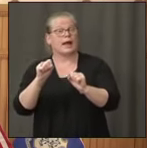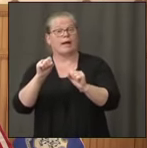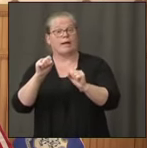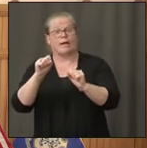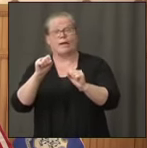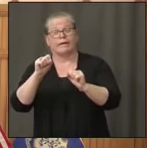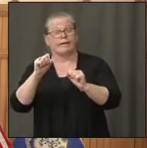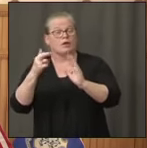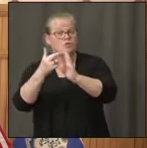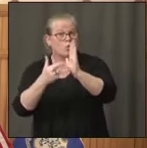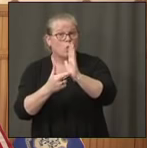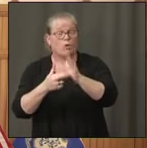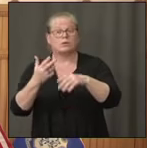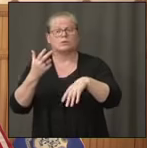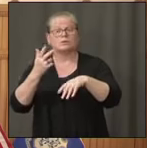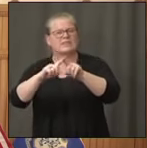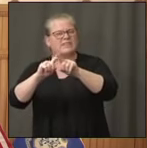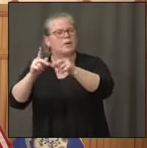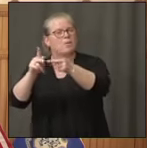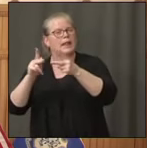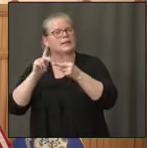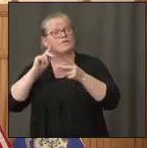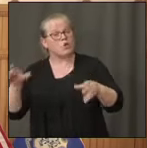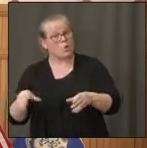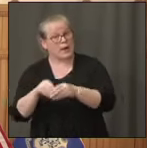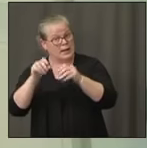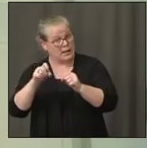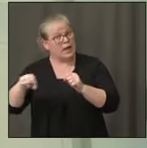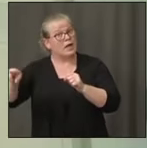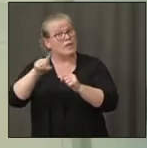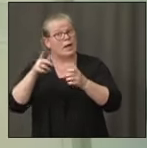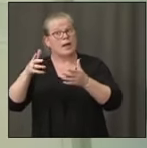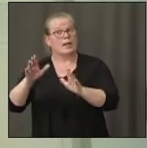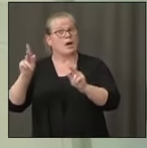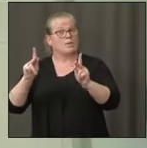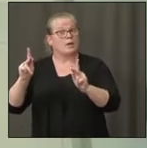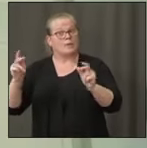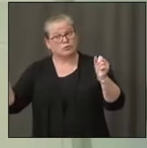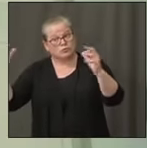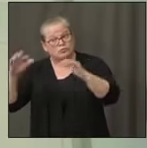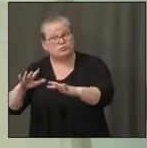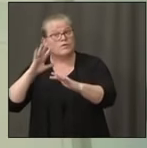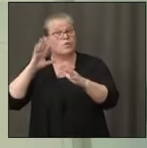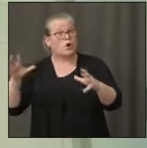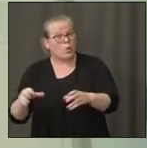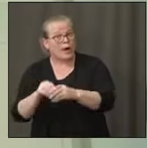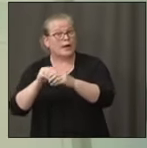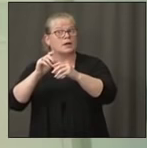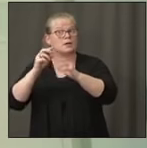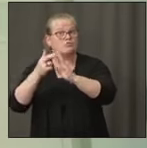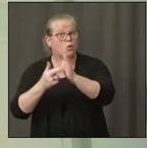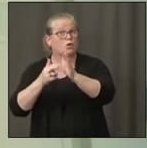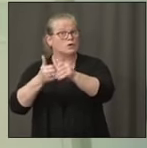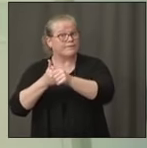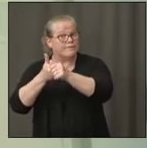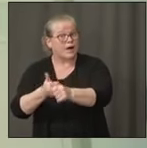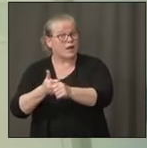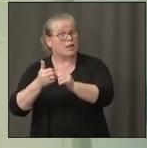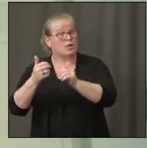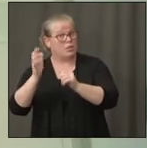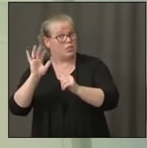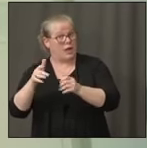weddings at those different venues? Thank you for the question. So the short answer is for weddings, that type